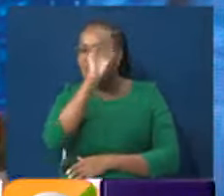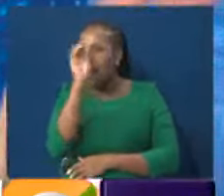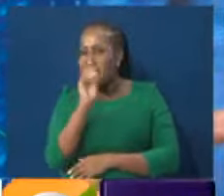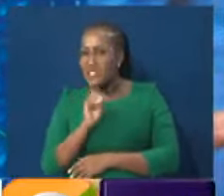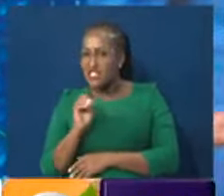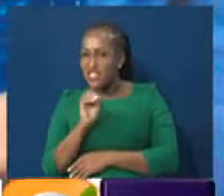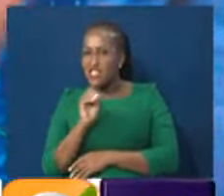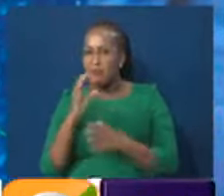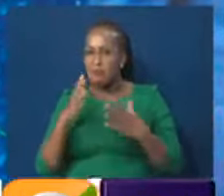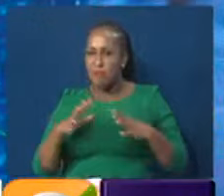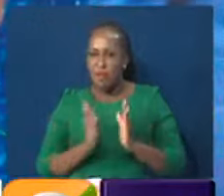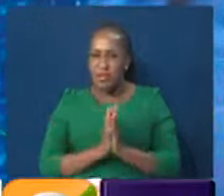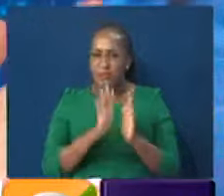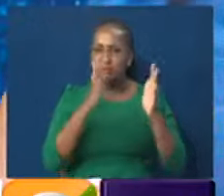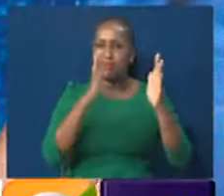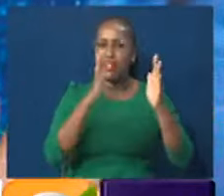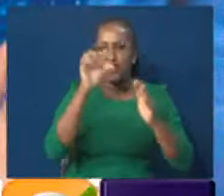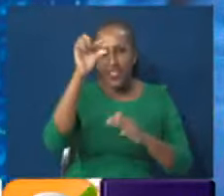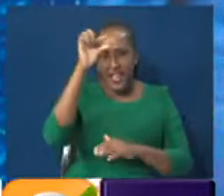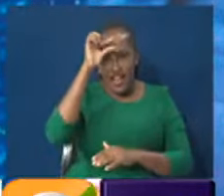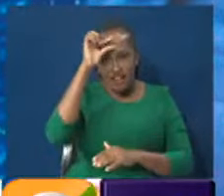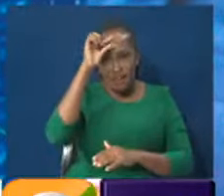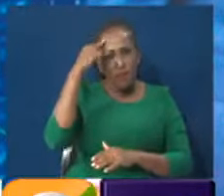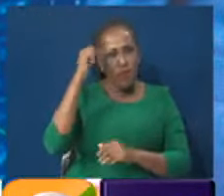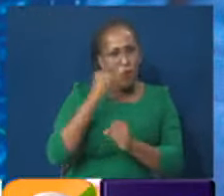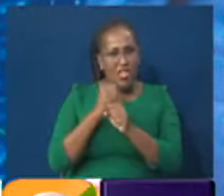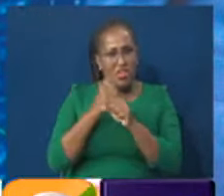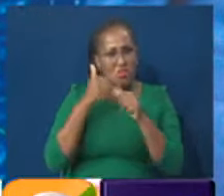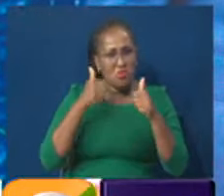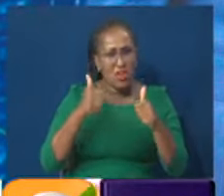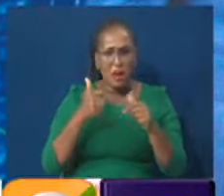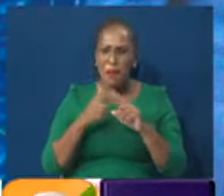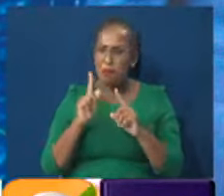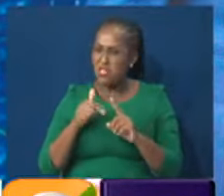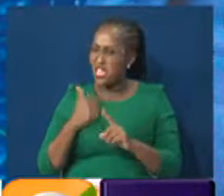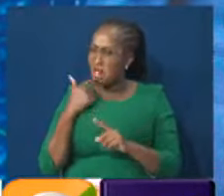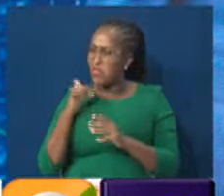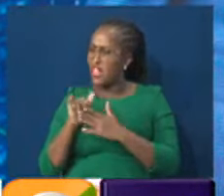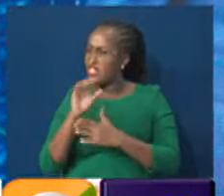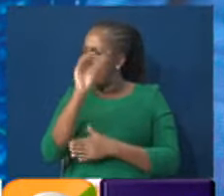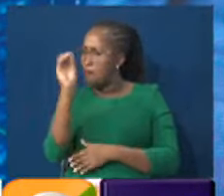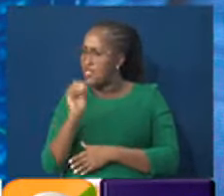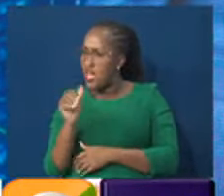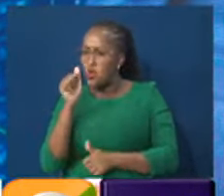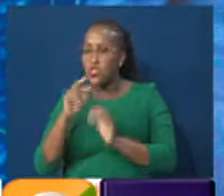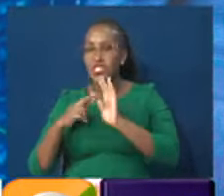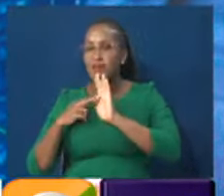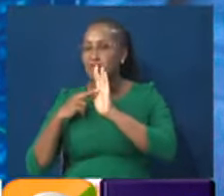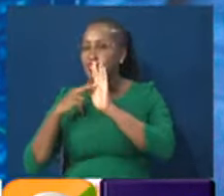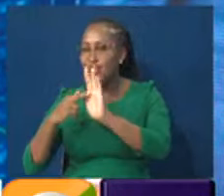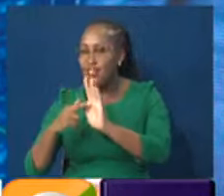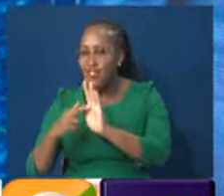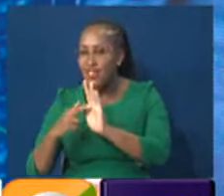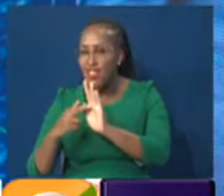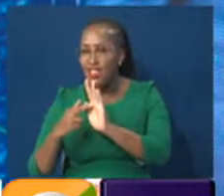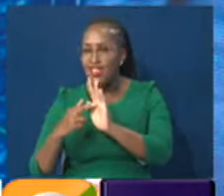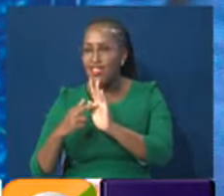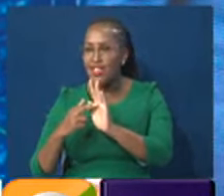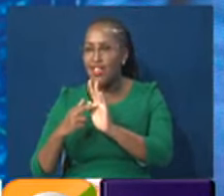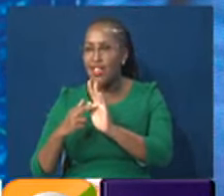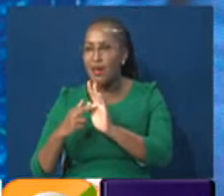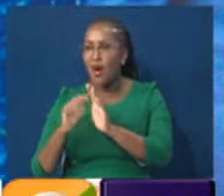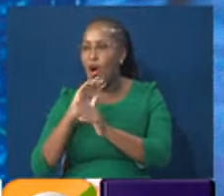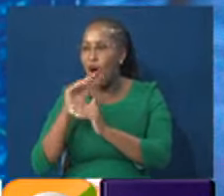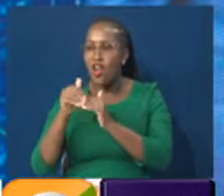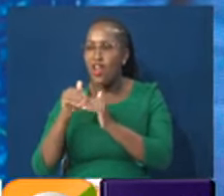walikuwa nampongeza serikali kutekeleza ahadi. It wasn't actually, the percent does not represent a proportion of respondents.